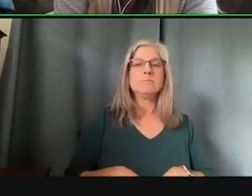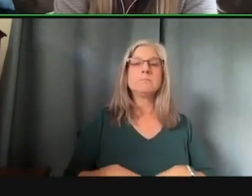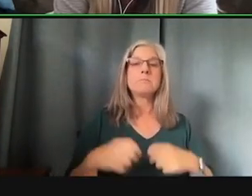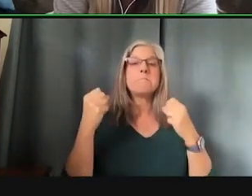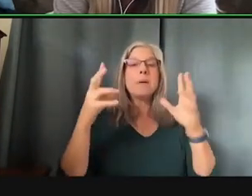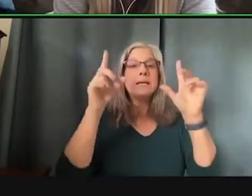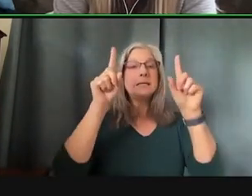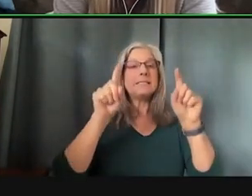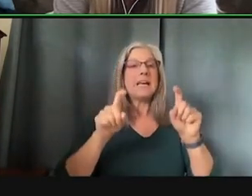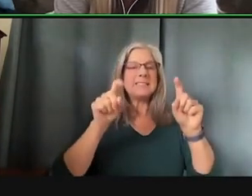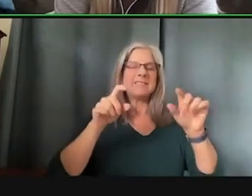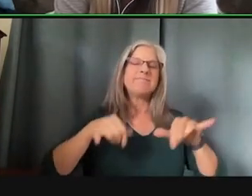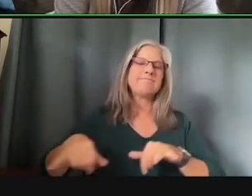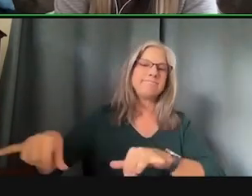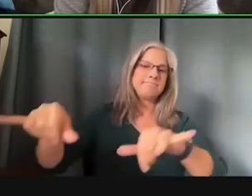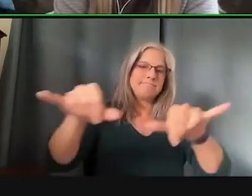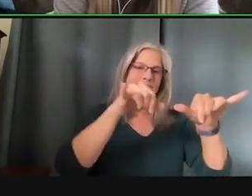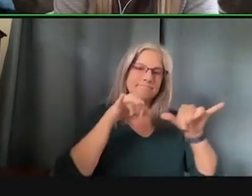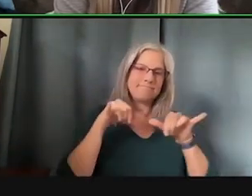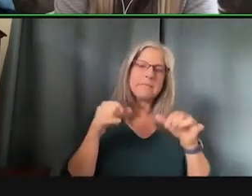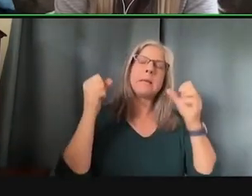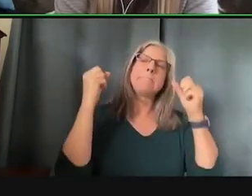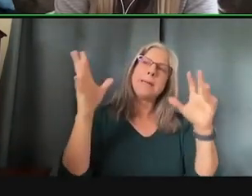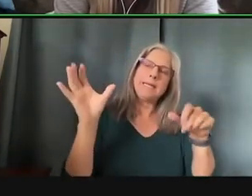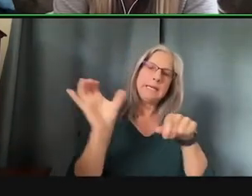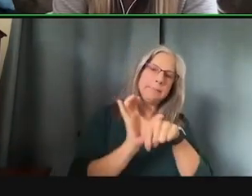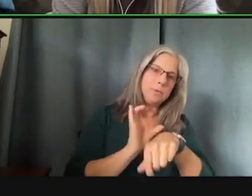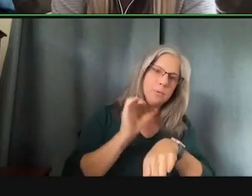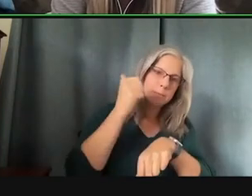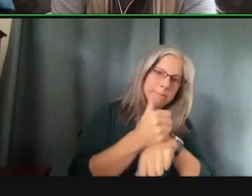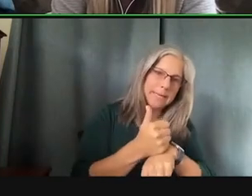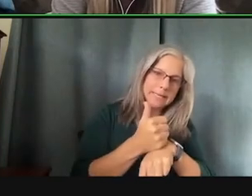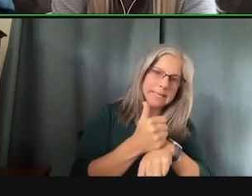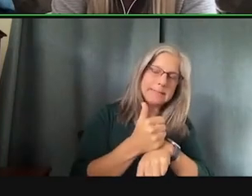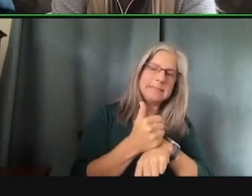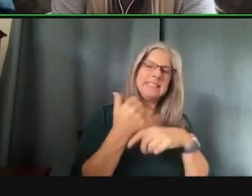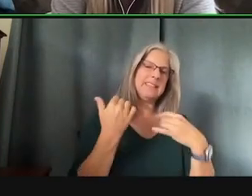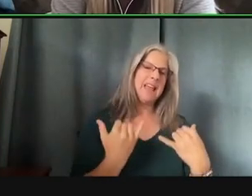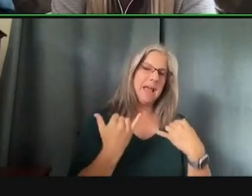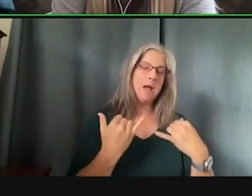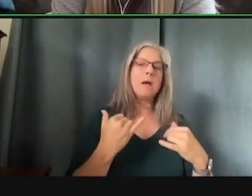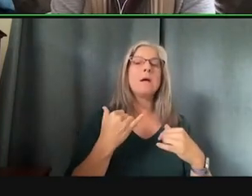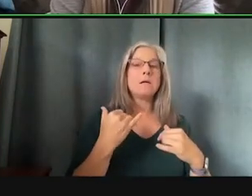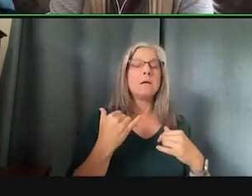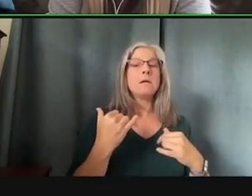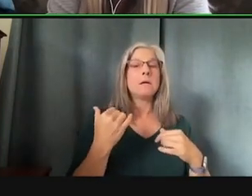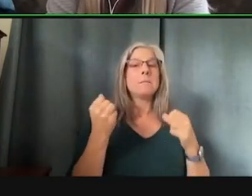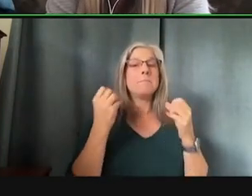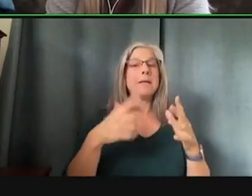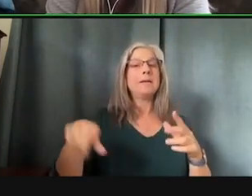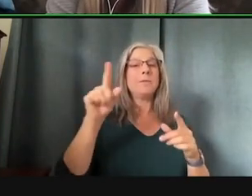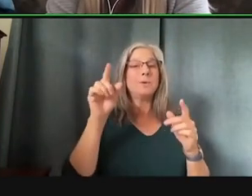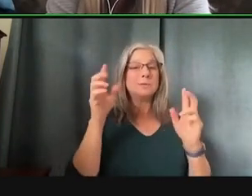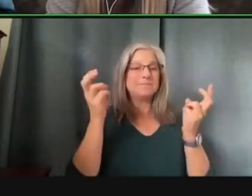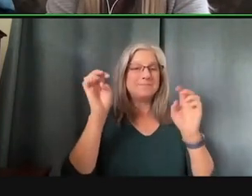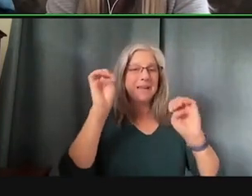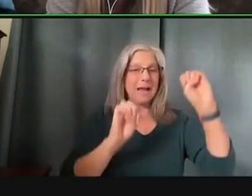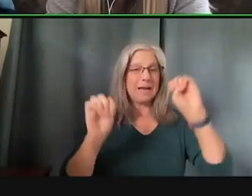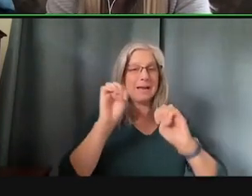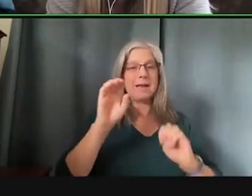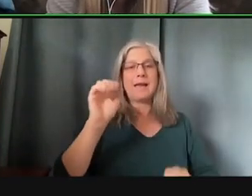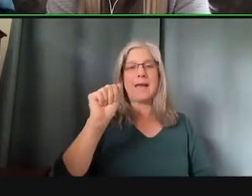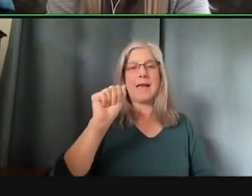are standardized. A lot of them are computer-based now. And a lot of those assessments that we would ordinarily